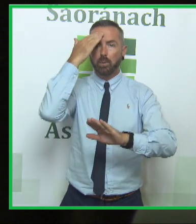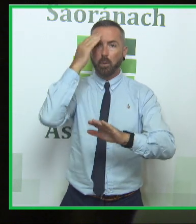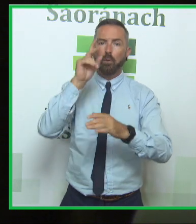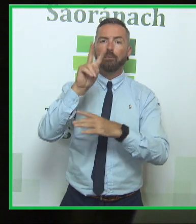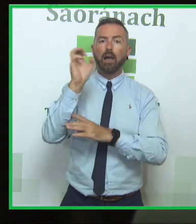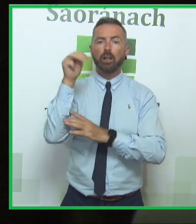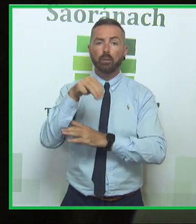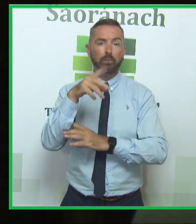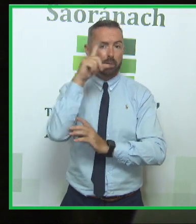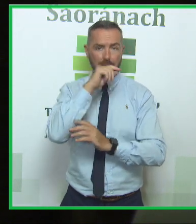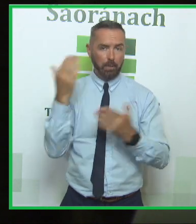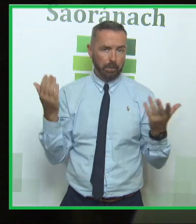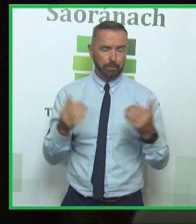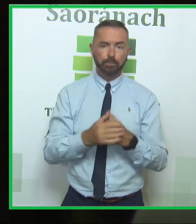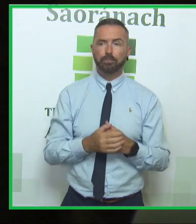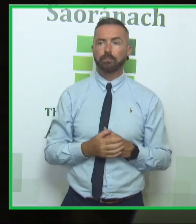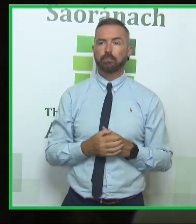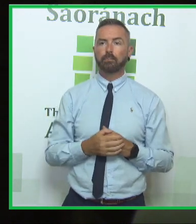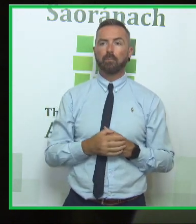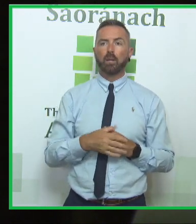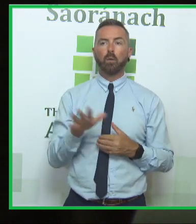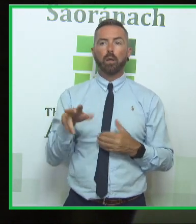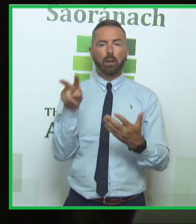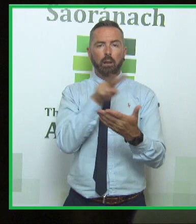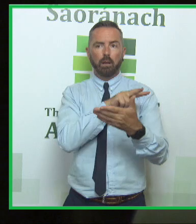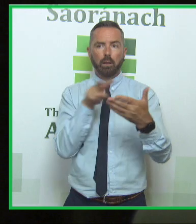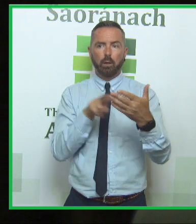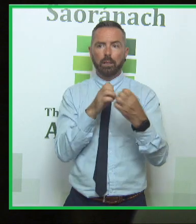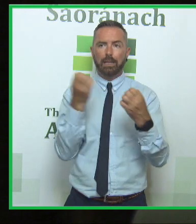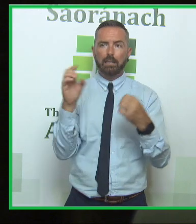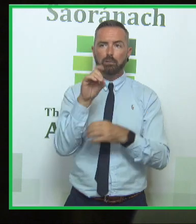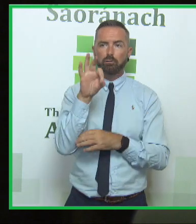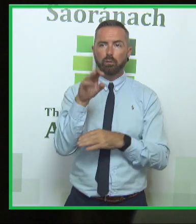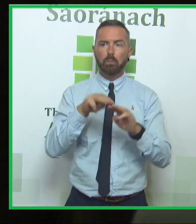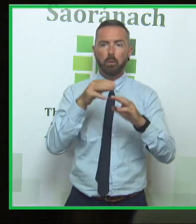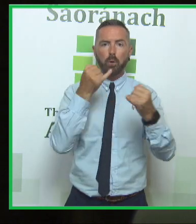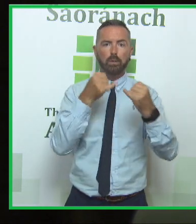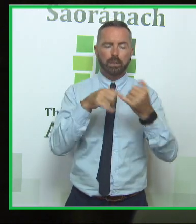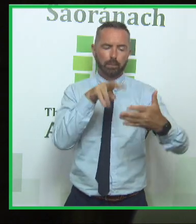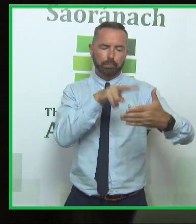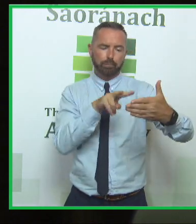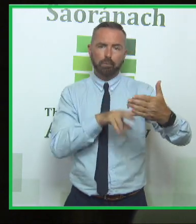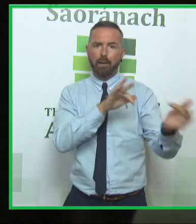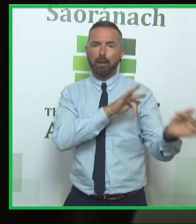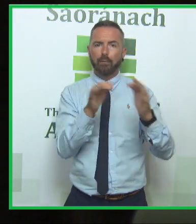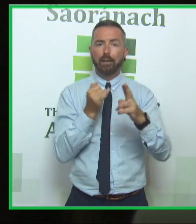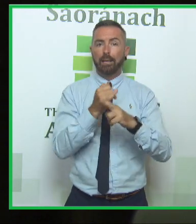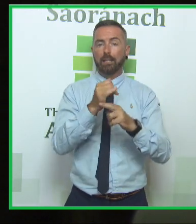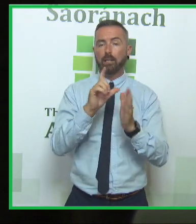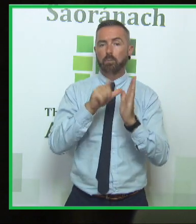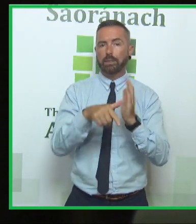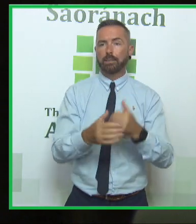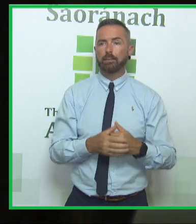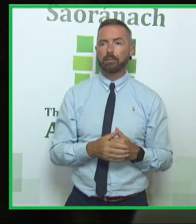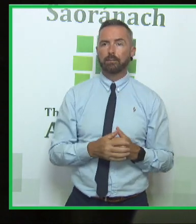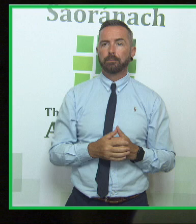Valium, for example. We're going to look at each of these drugs in a little bit more detail later on in the presentation.